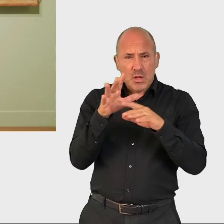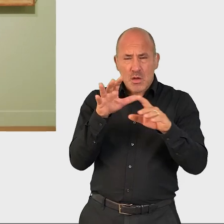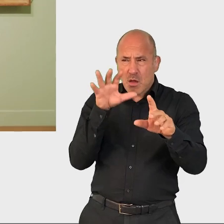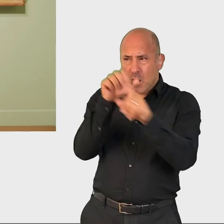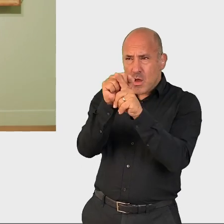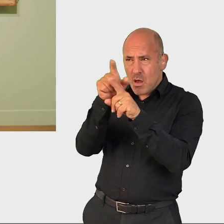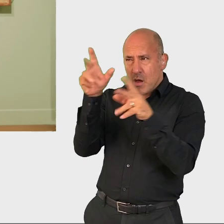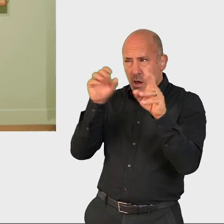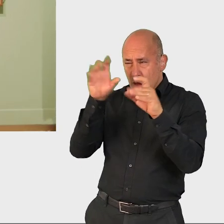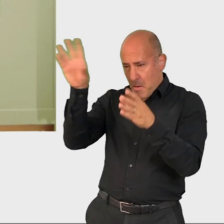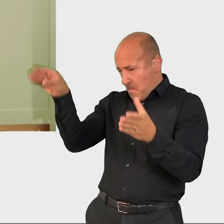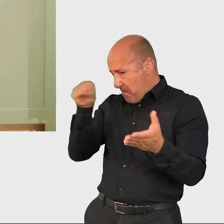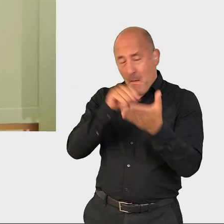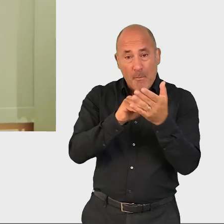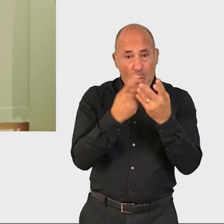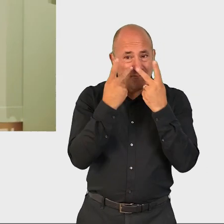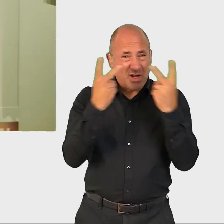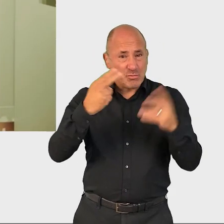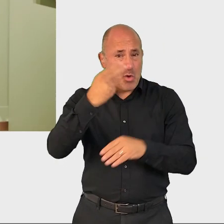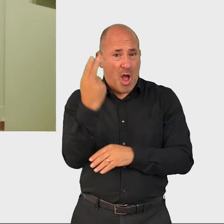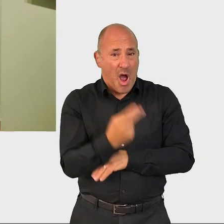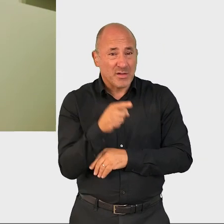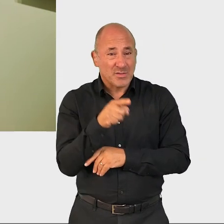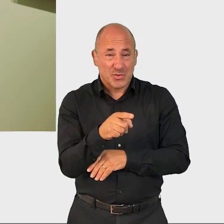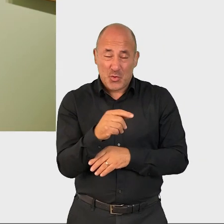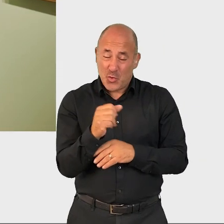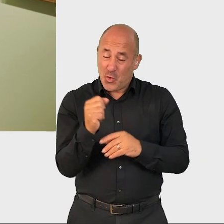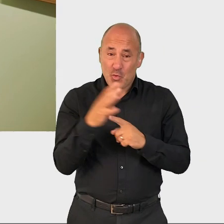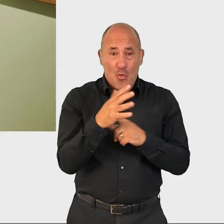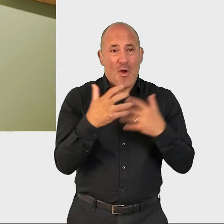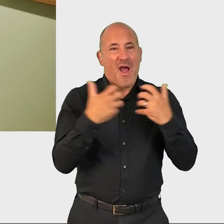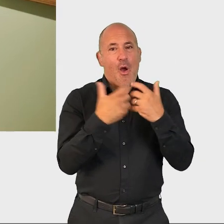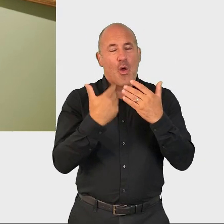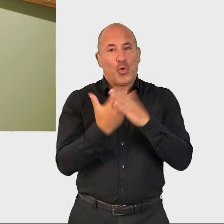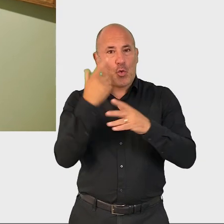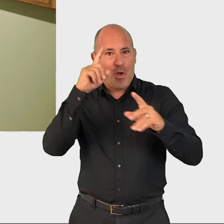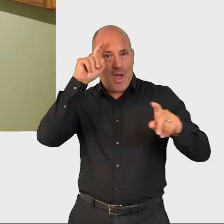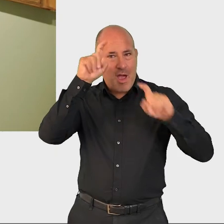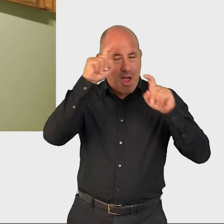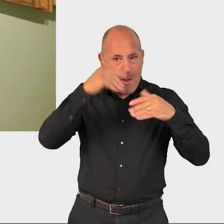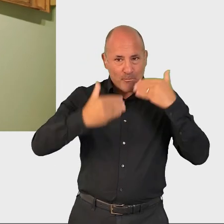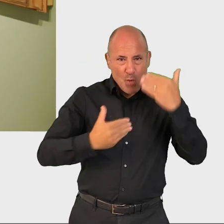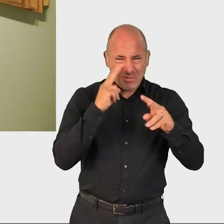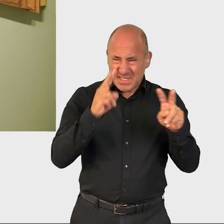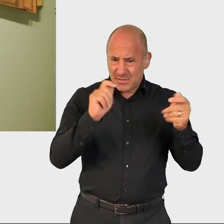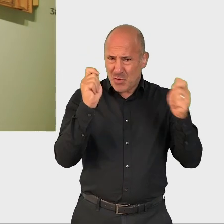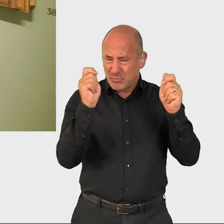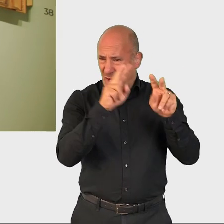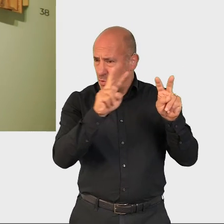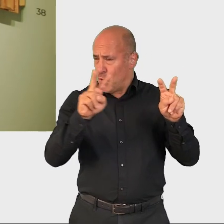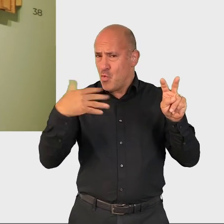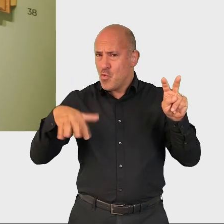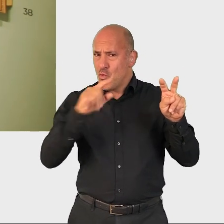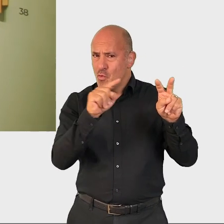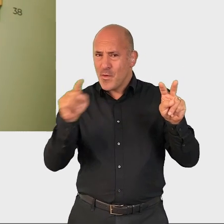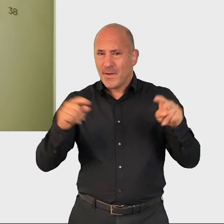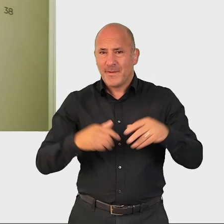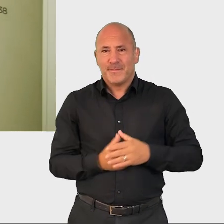importantly, capturing the essence of this in visual art, was key to the innovation and progress we see in this